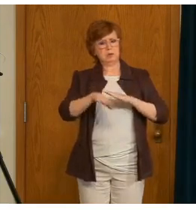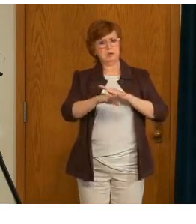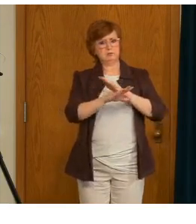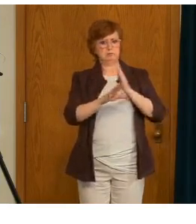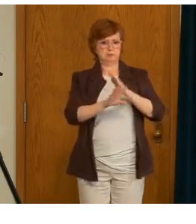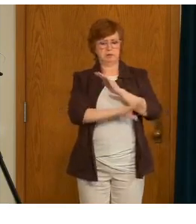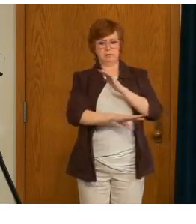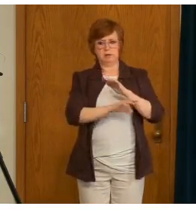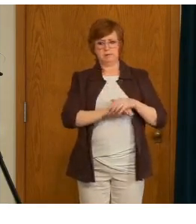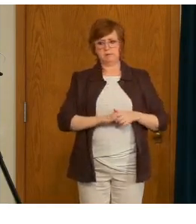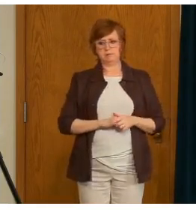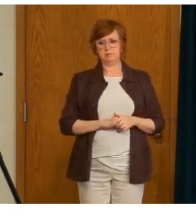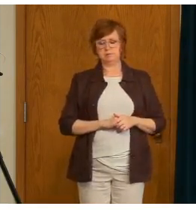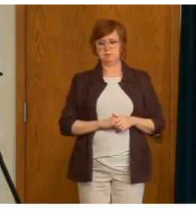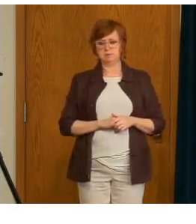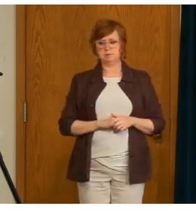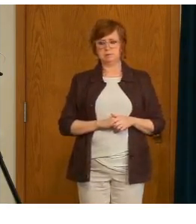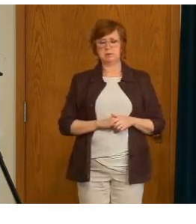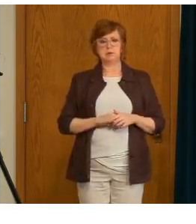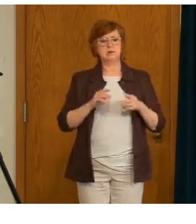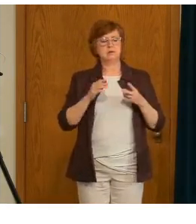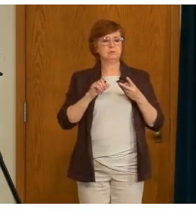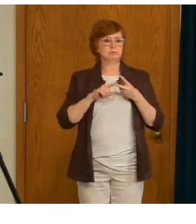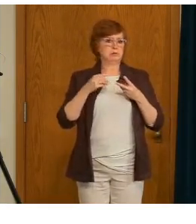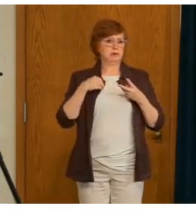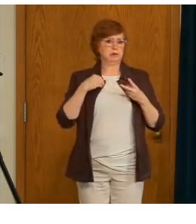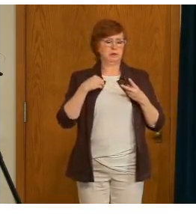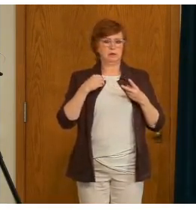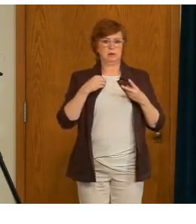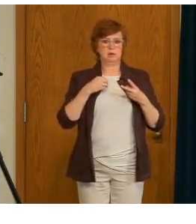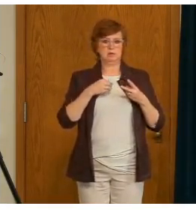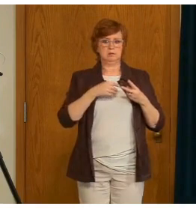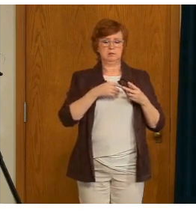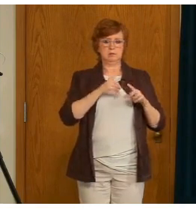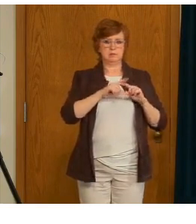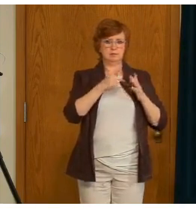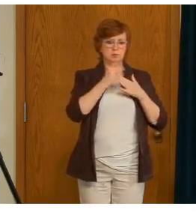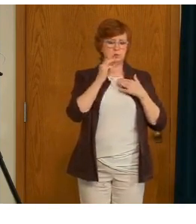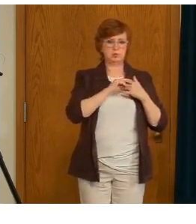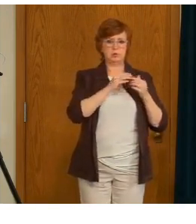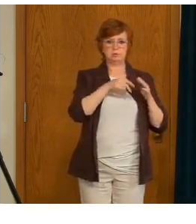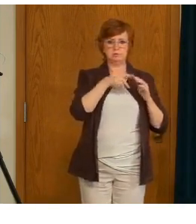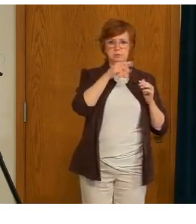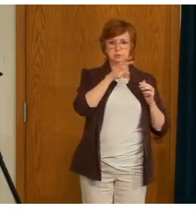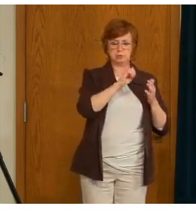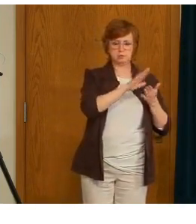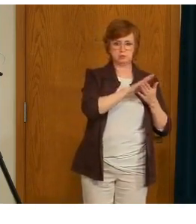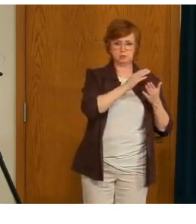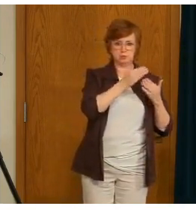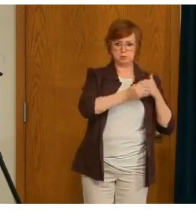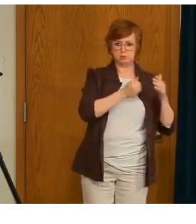of childhood immunization programs are either preschool or in grade 6 and 8.